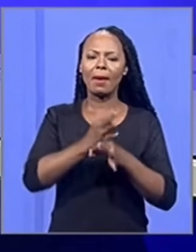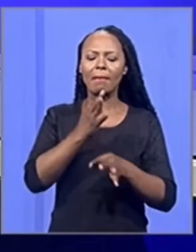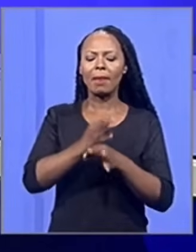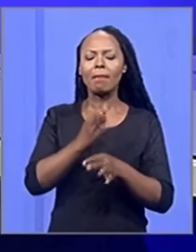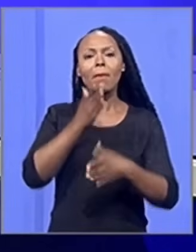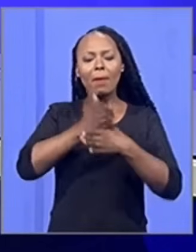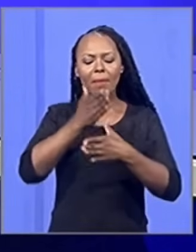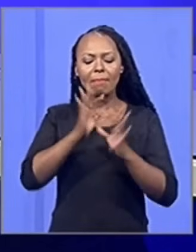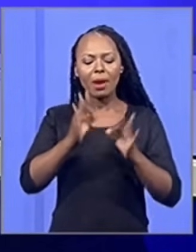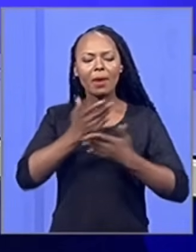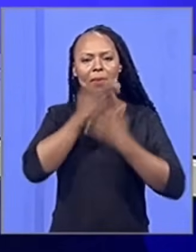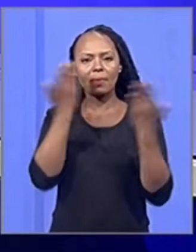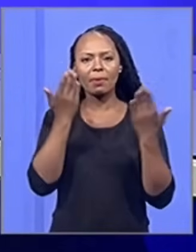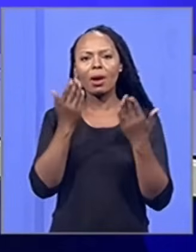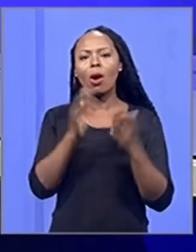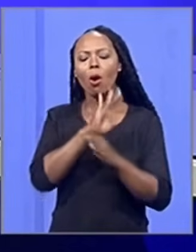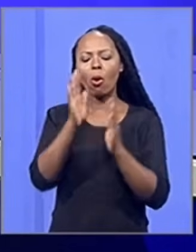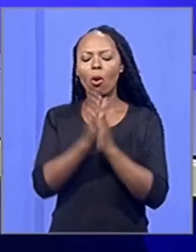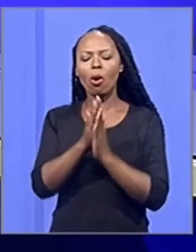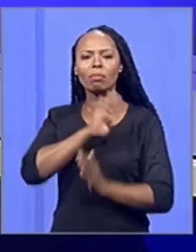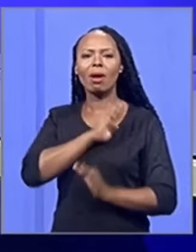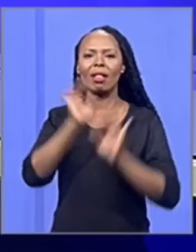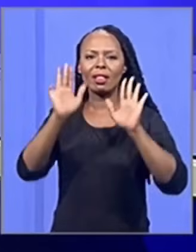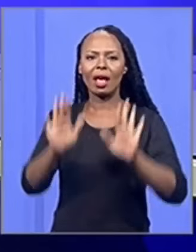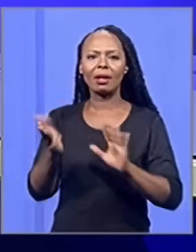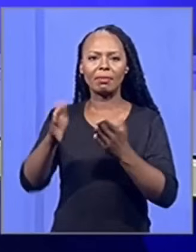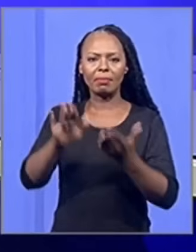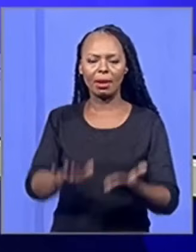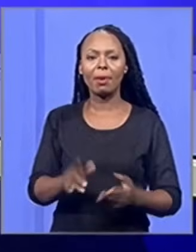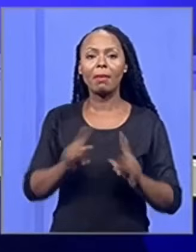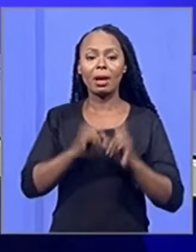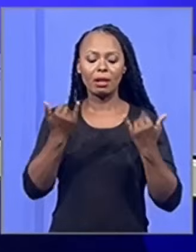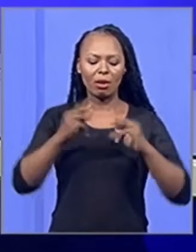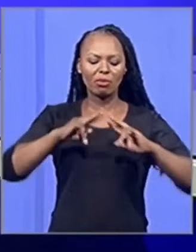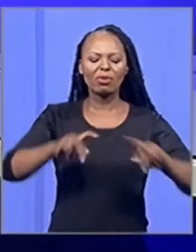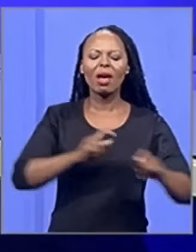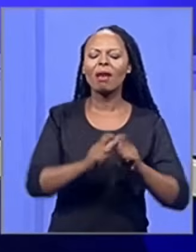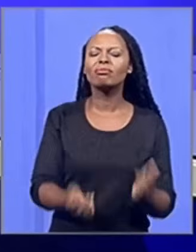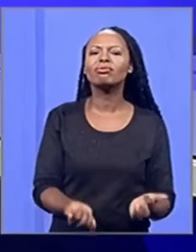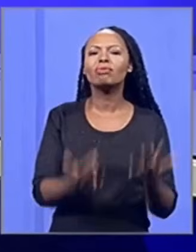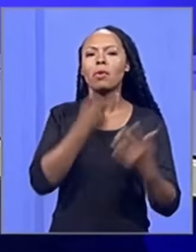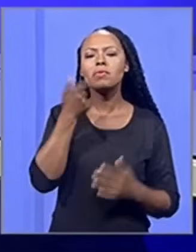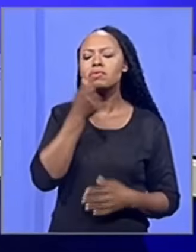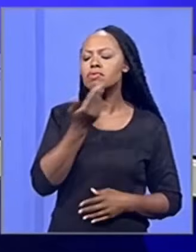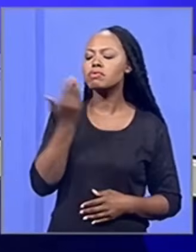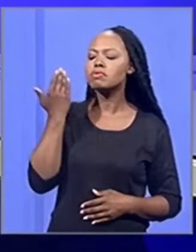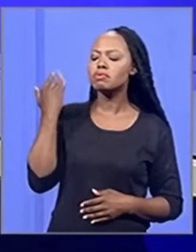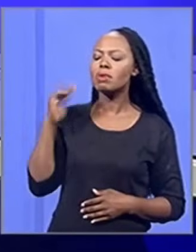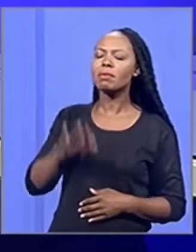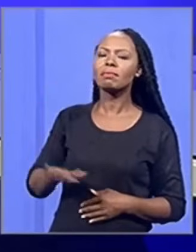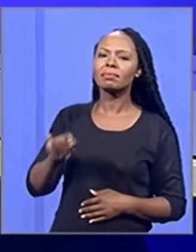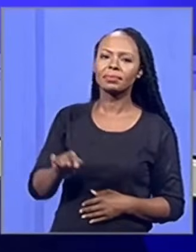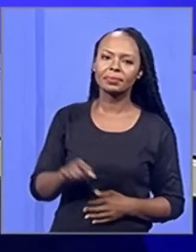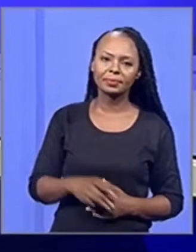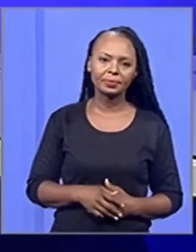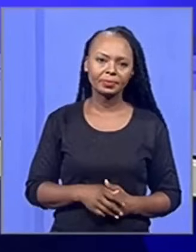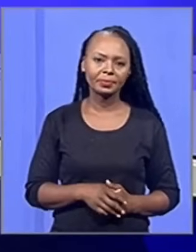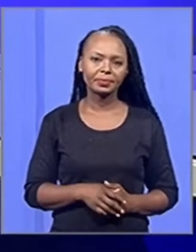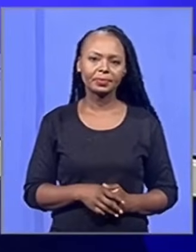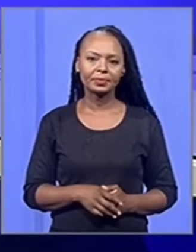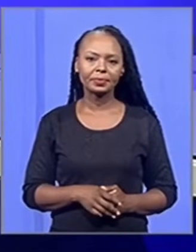bolaya masole a le 9 kgabagare go dira dipatlisiso tsa molelo wa sešweng kwa kampeng eo.